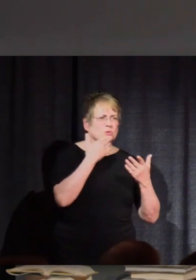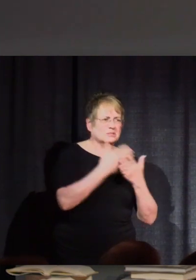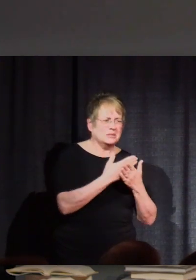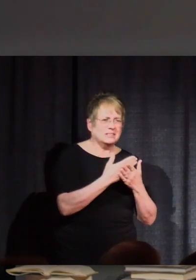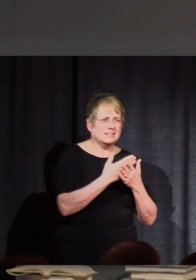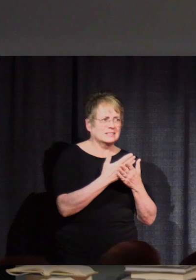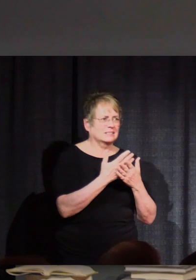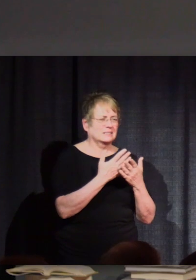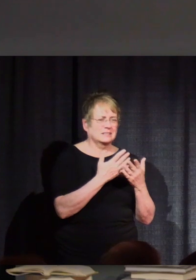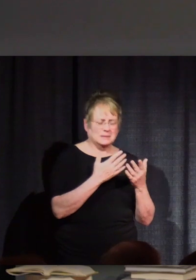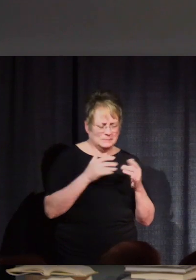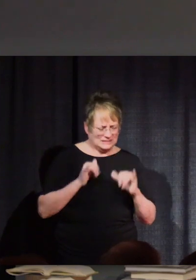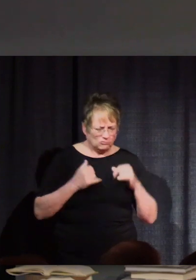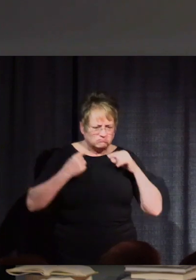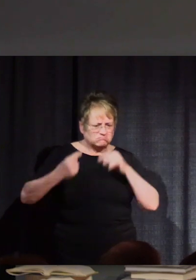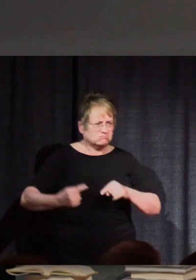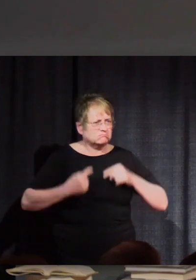your everything to survive?